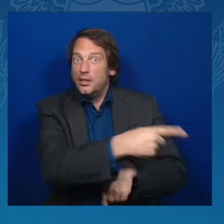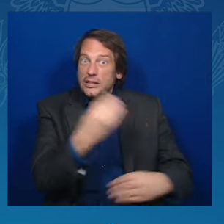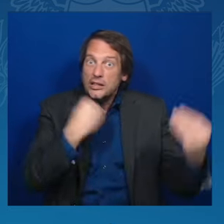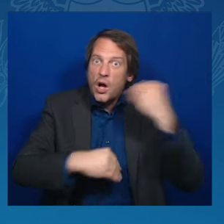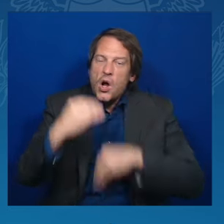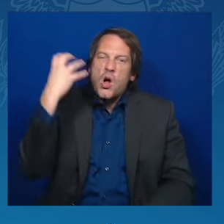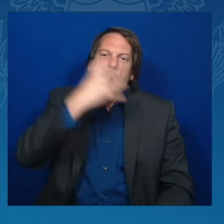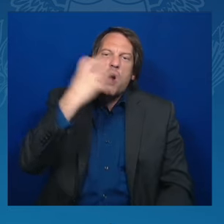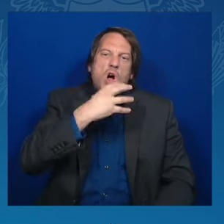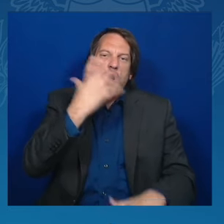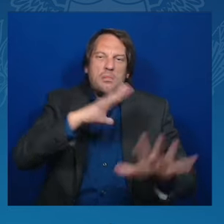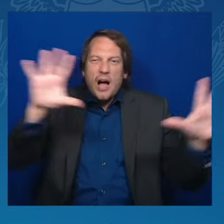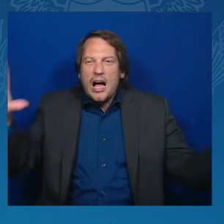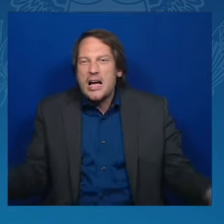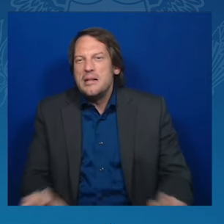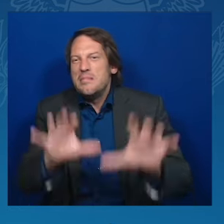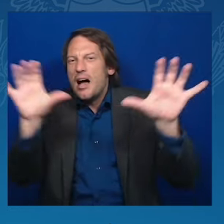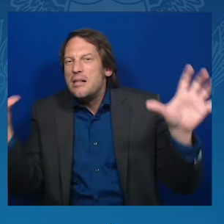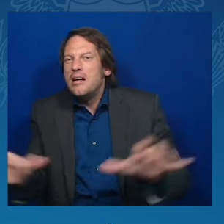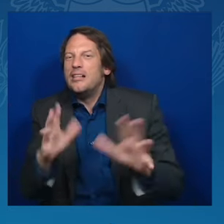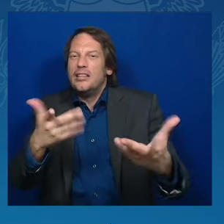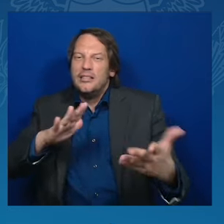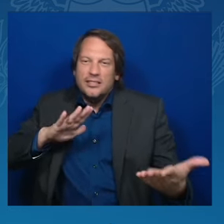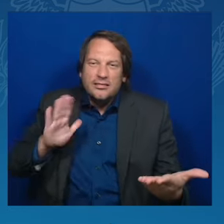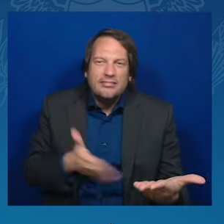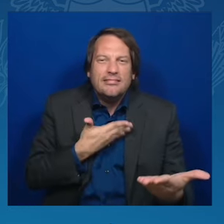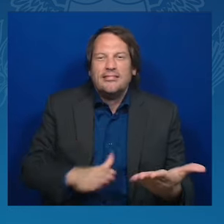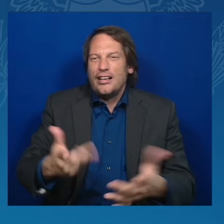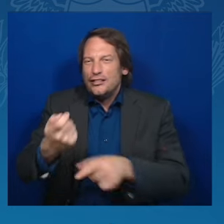and dancing. We'll see what we can do about that.